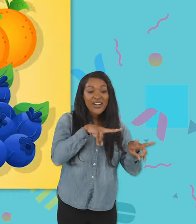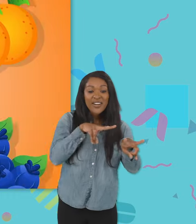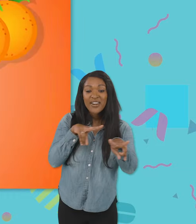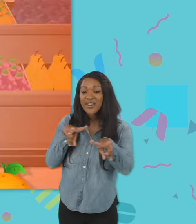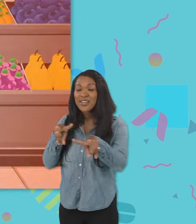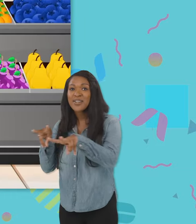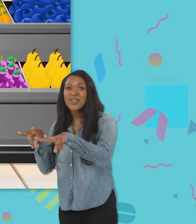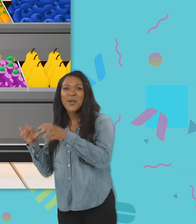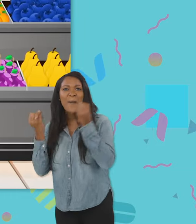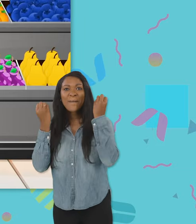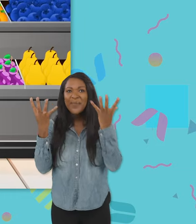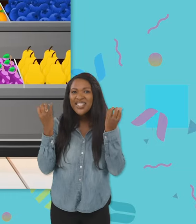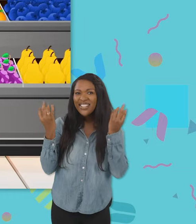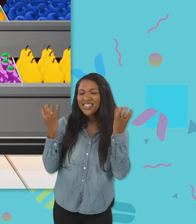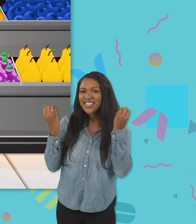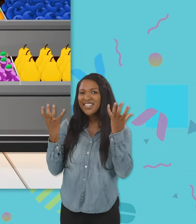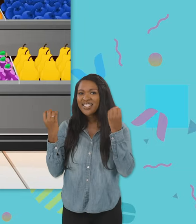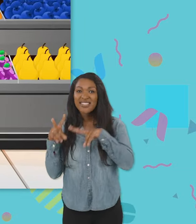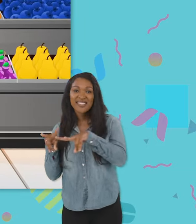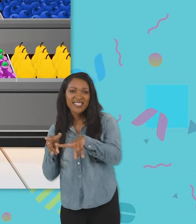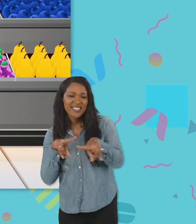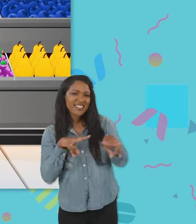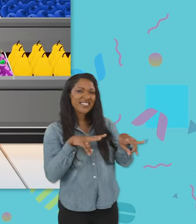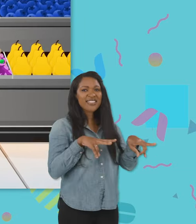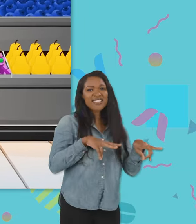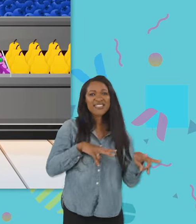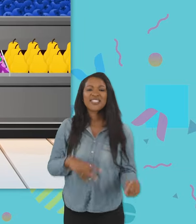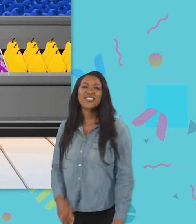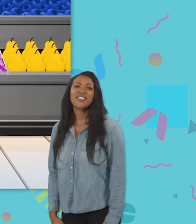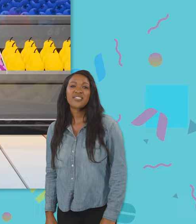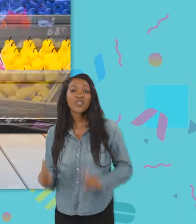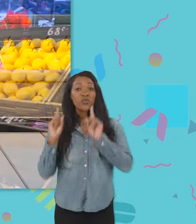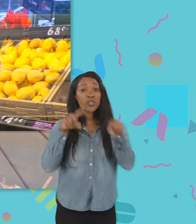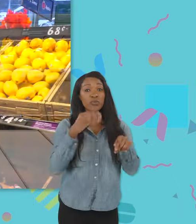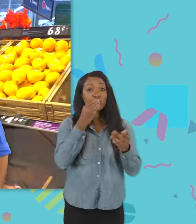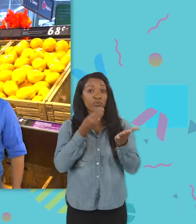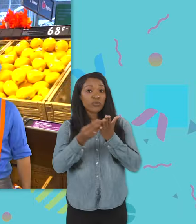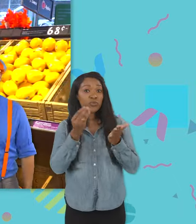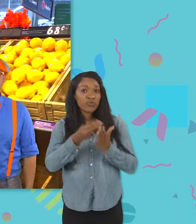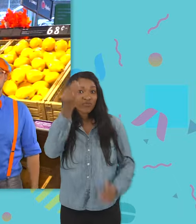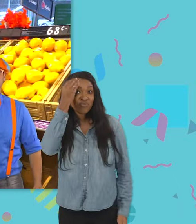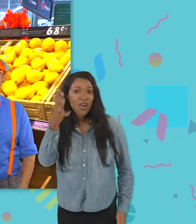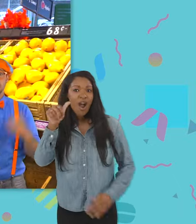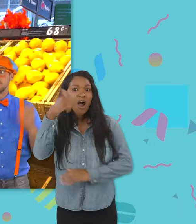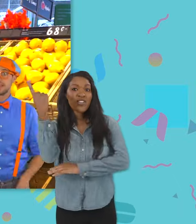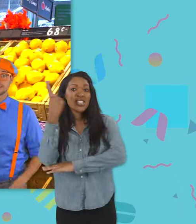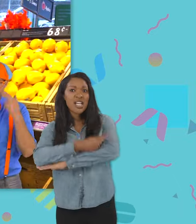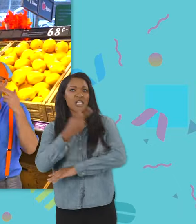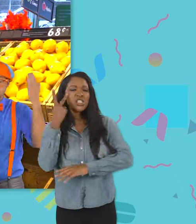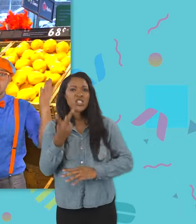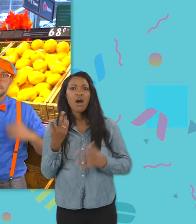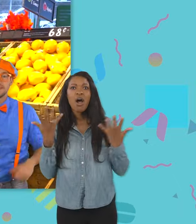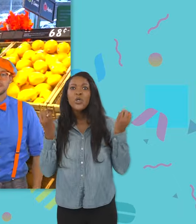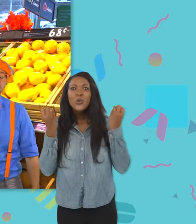Have a look, there's so many to see. grocery store the other day and